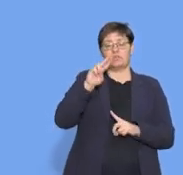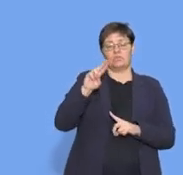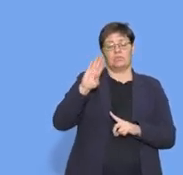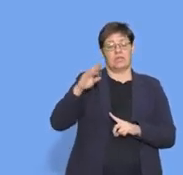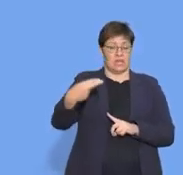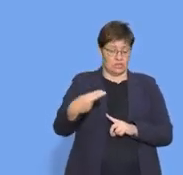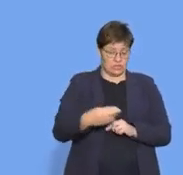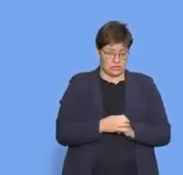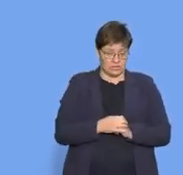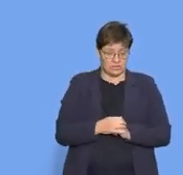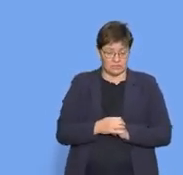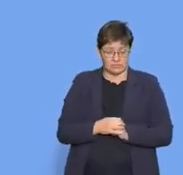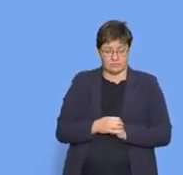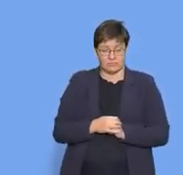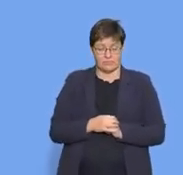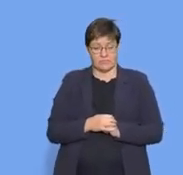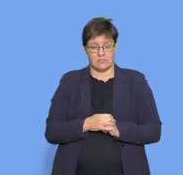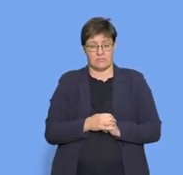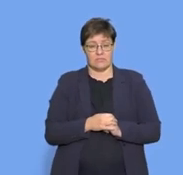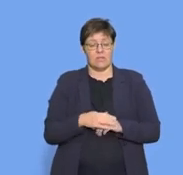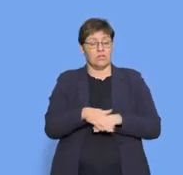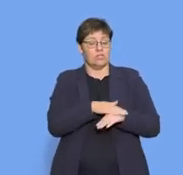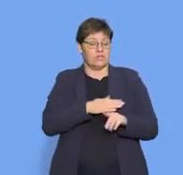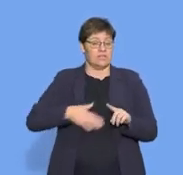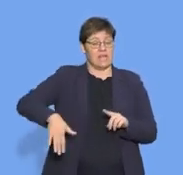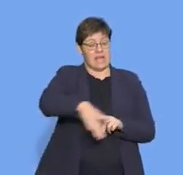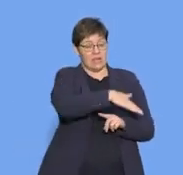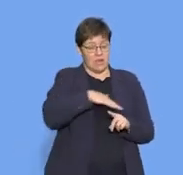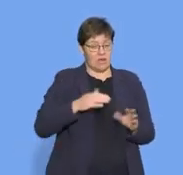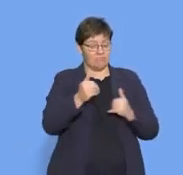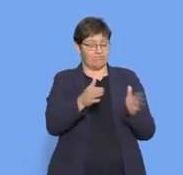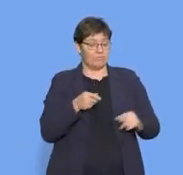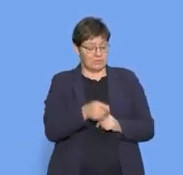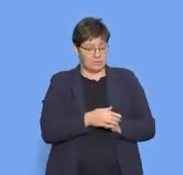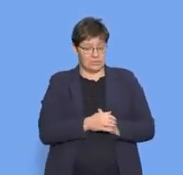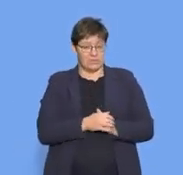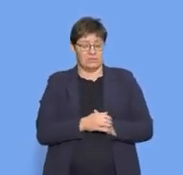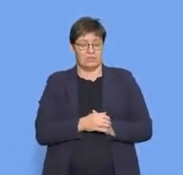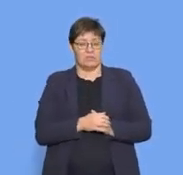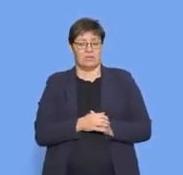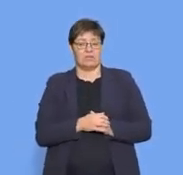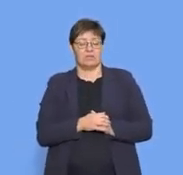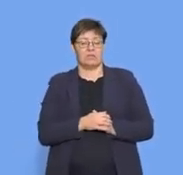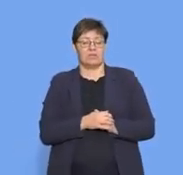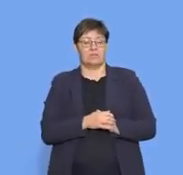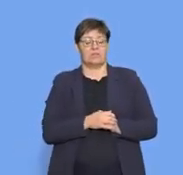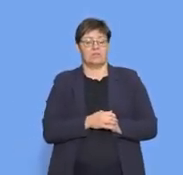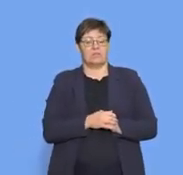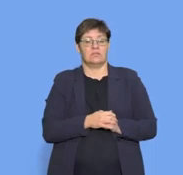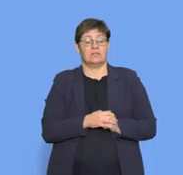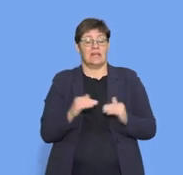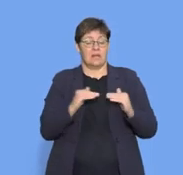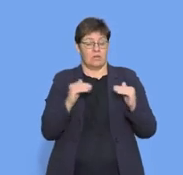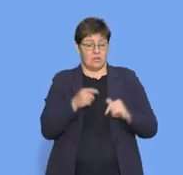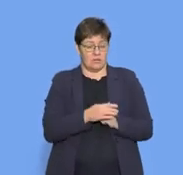length calculation involved. So the surface area of this particular rectangular prism will be,